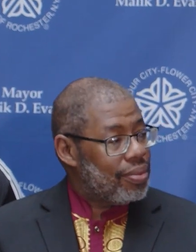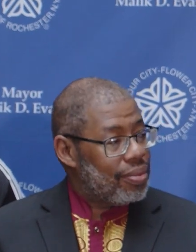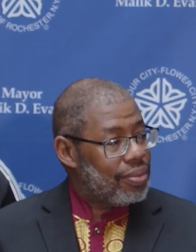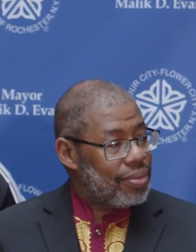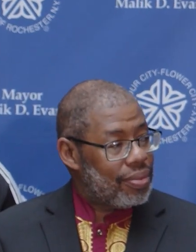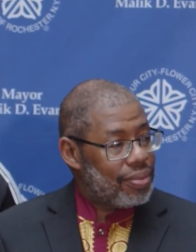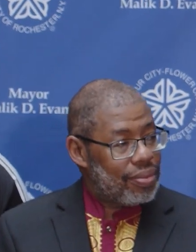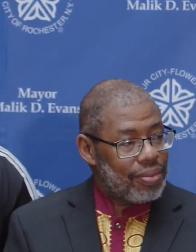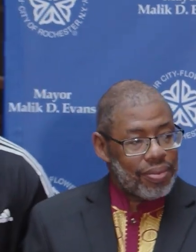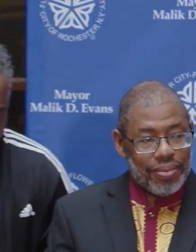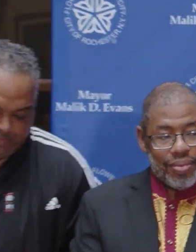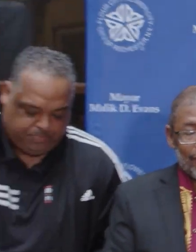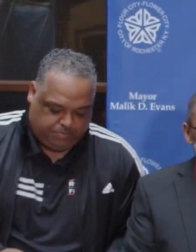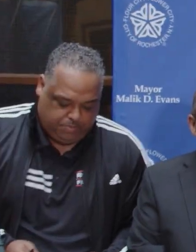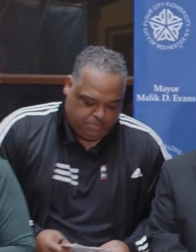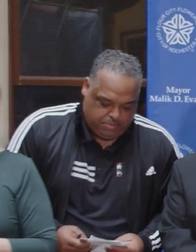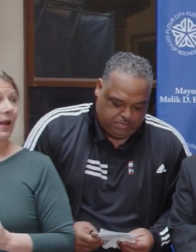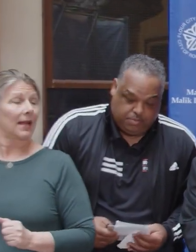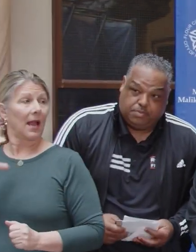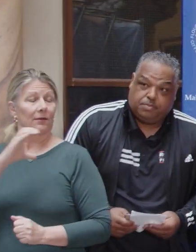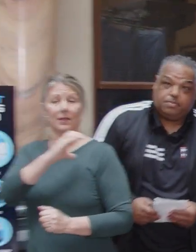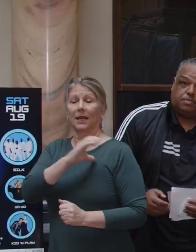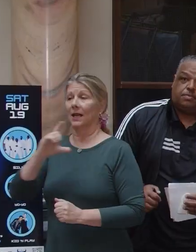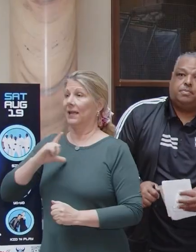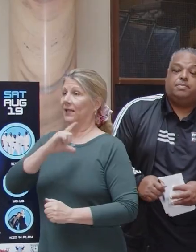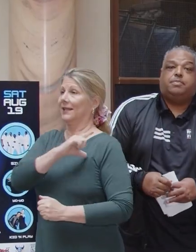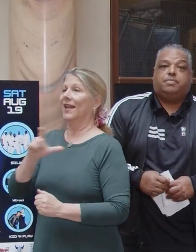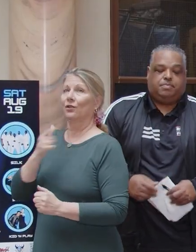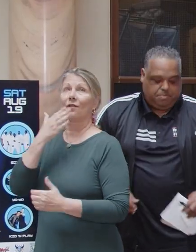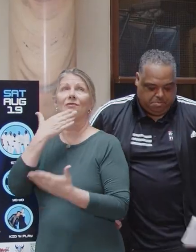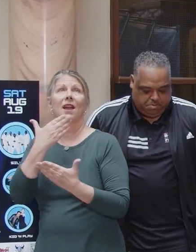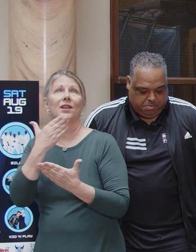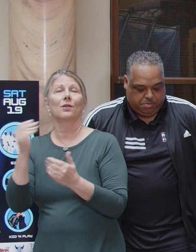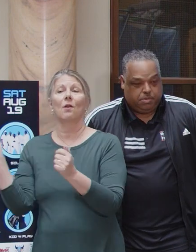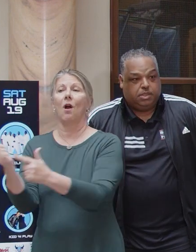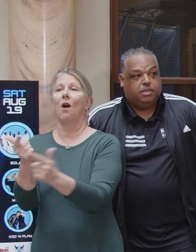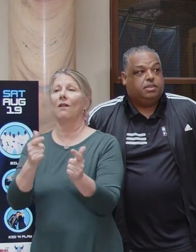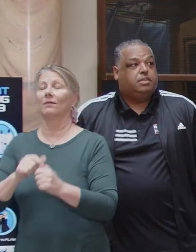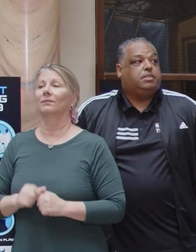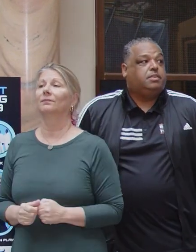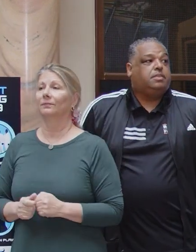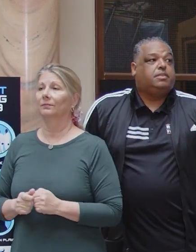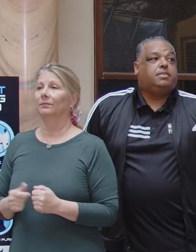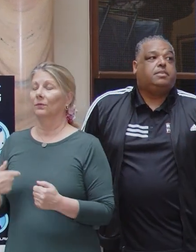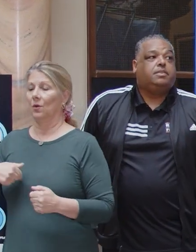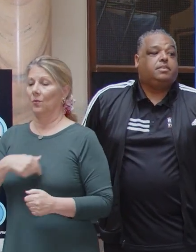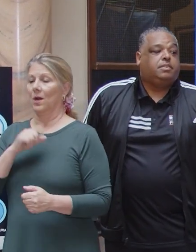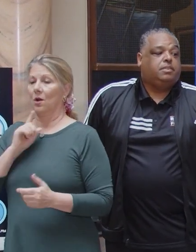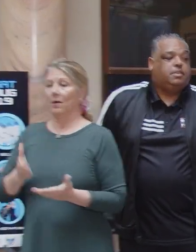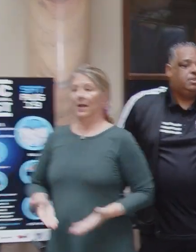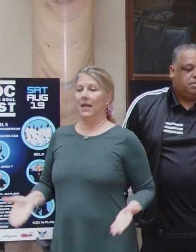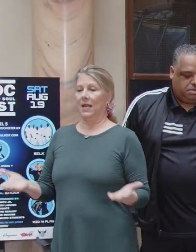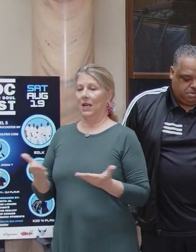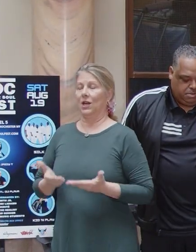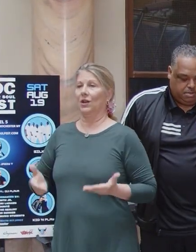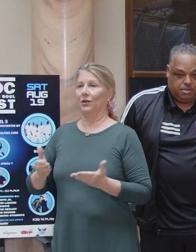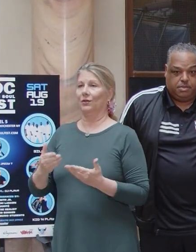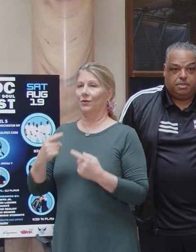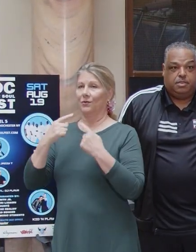of the County Legislature, Sabrina Lamar, is here. Thank you for being here as well. We are here today to announce the